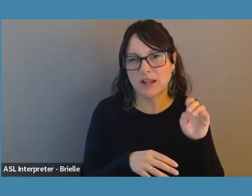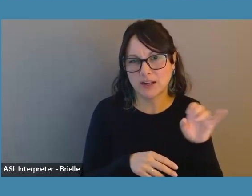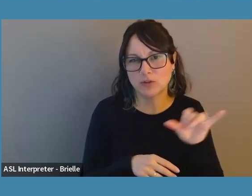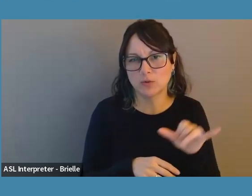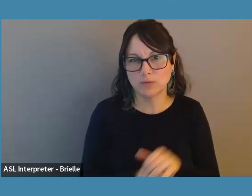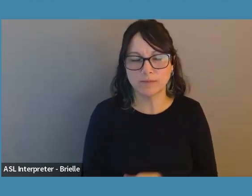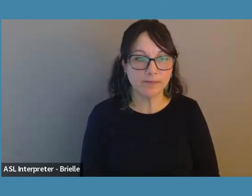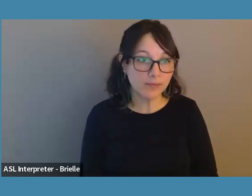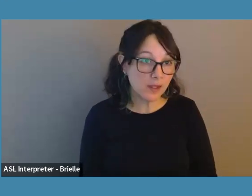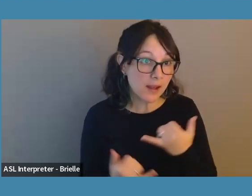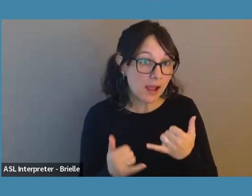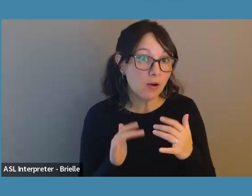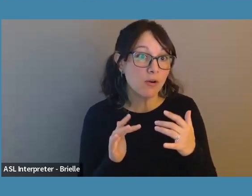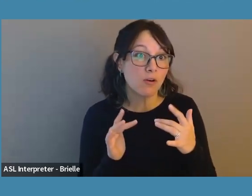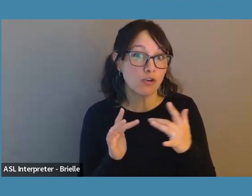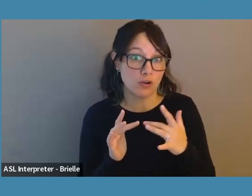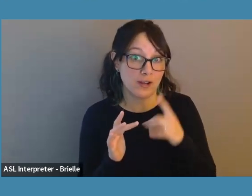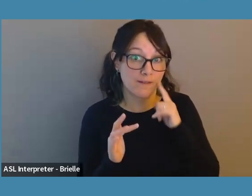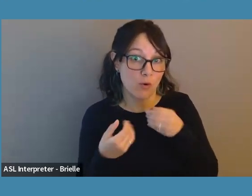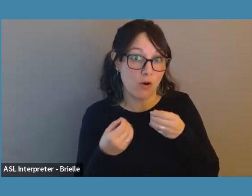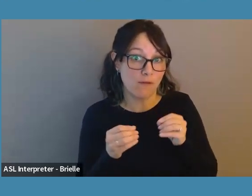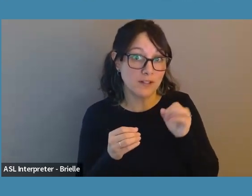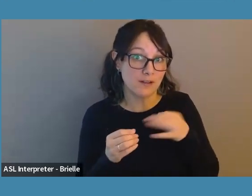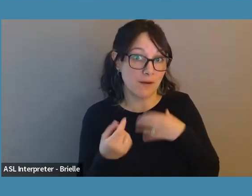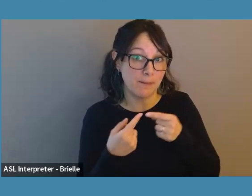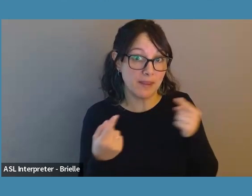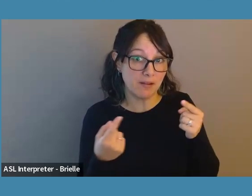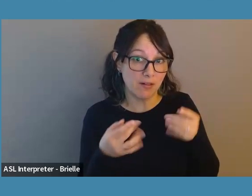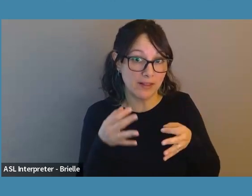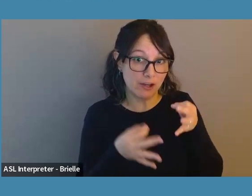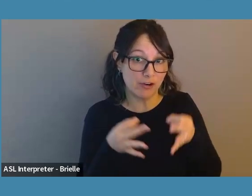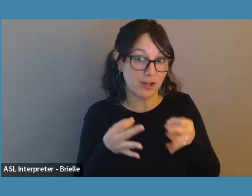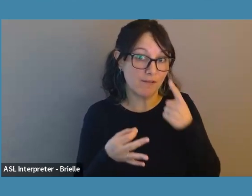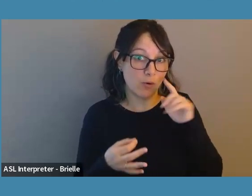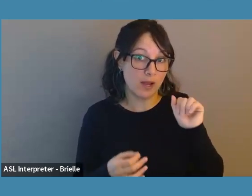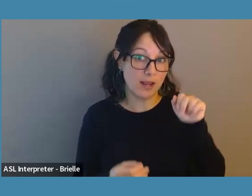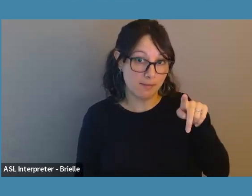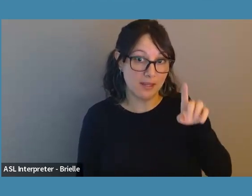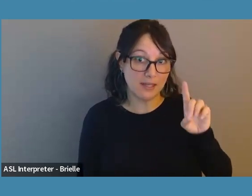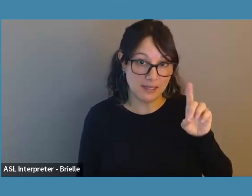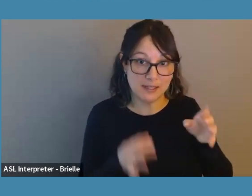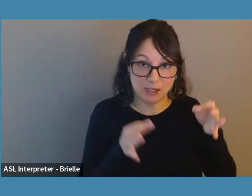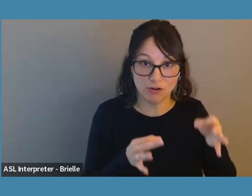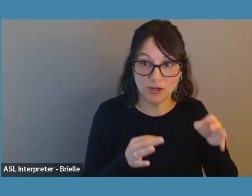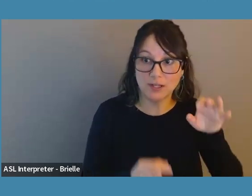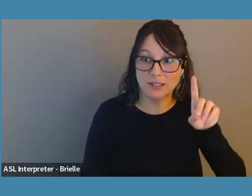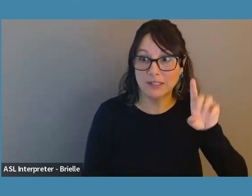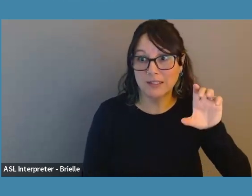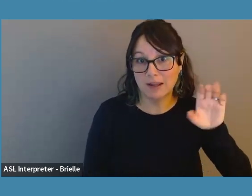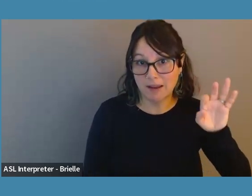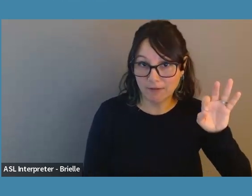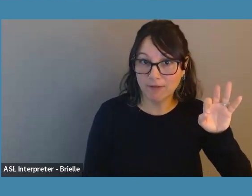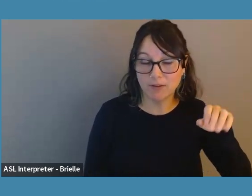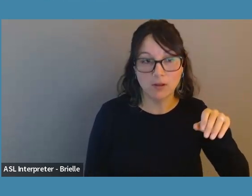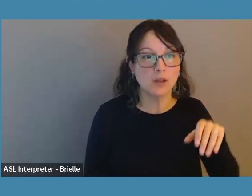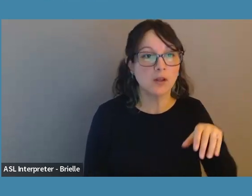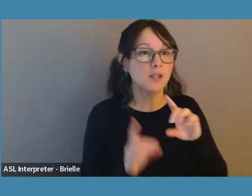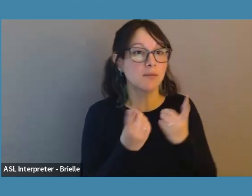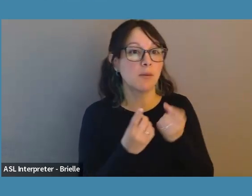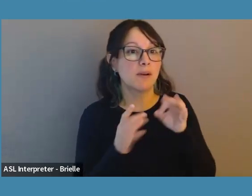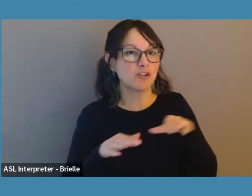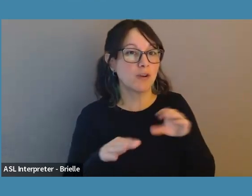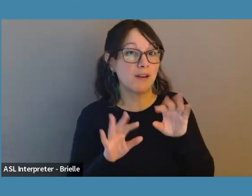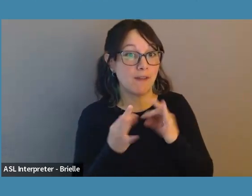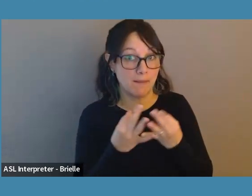Okay, and so the contact information for the Office of Appeal hearings, this is for your APD hearings, your DCF hearings, is Department of Children